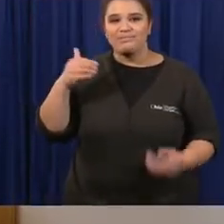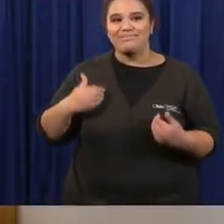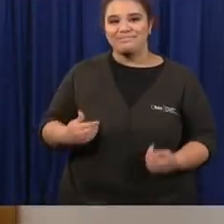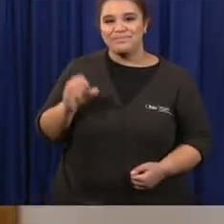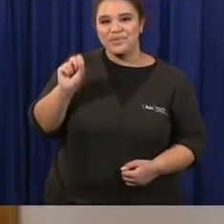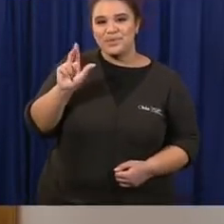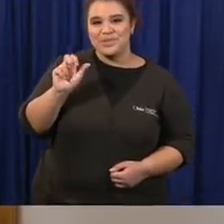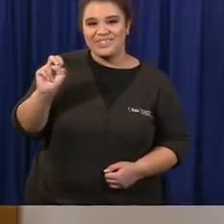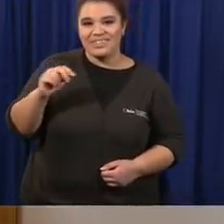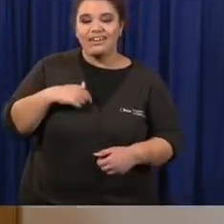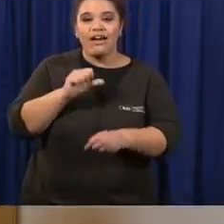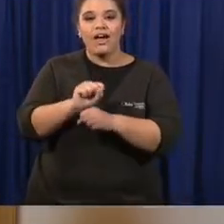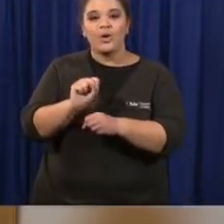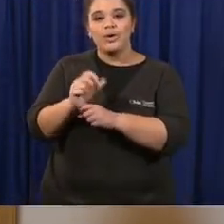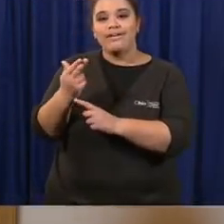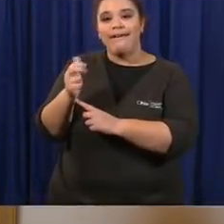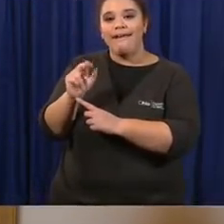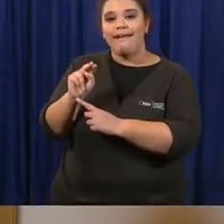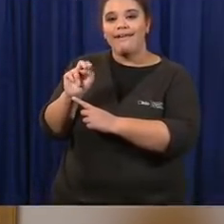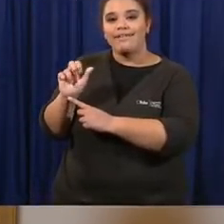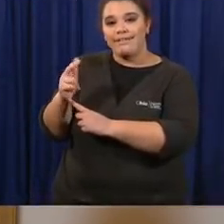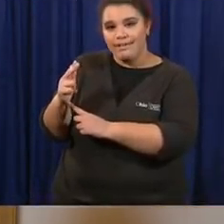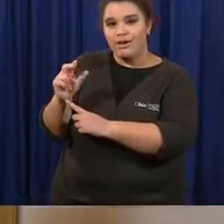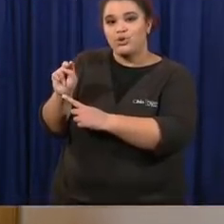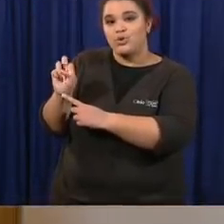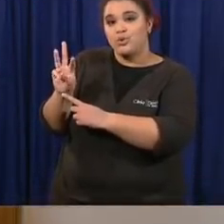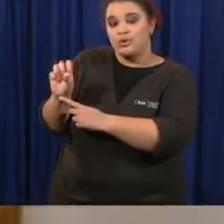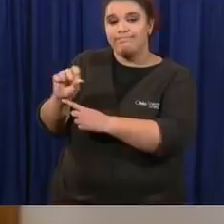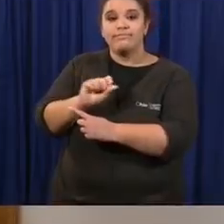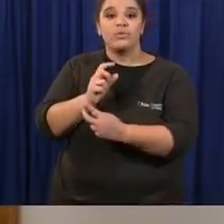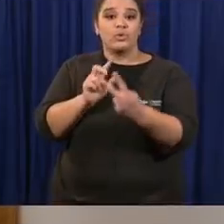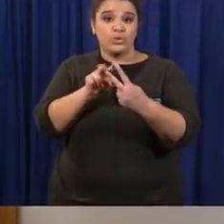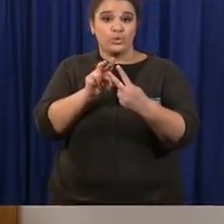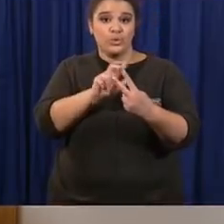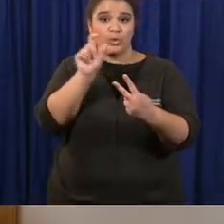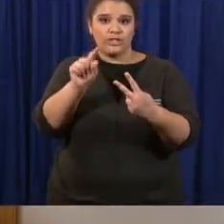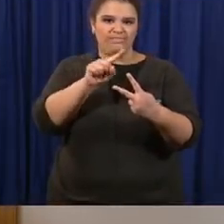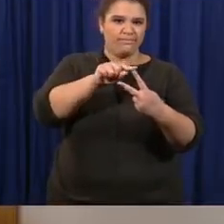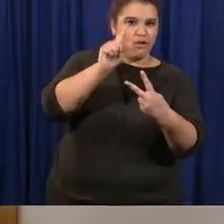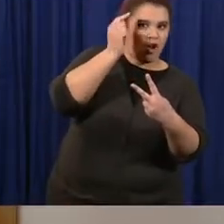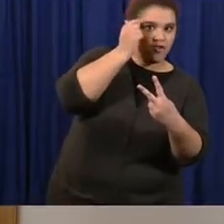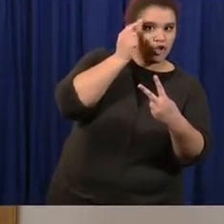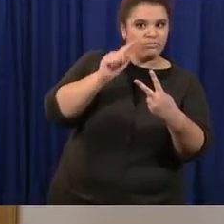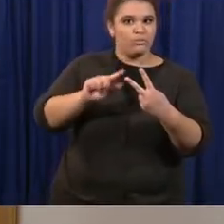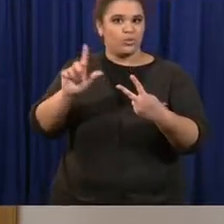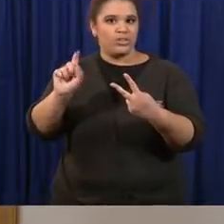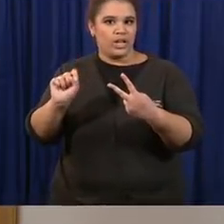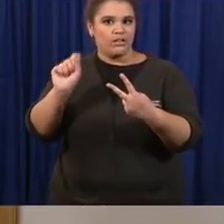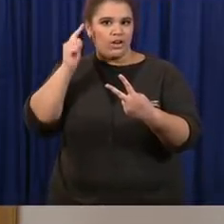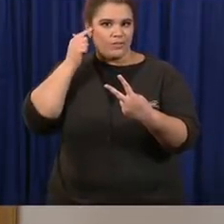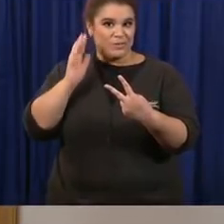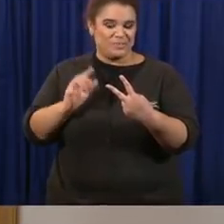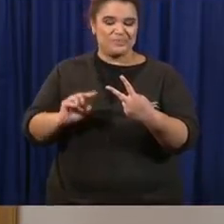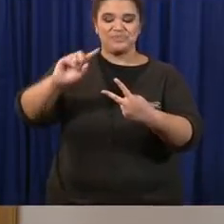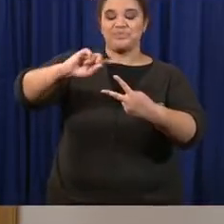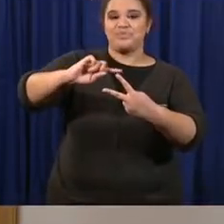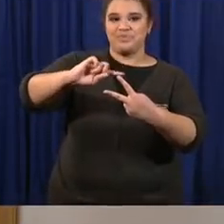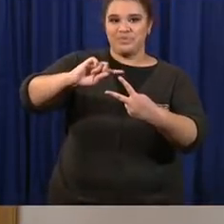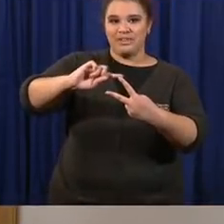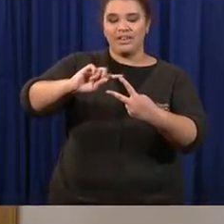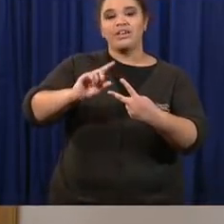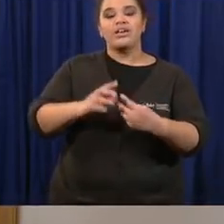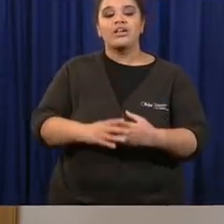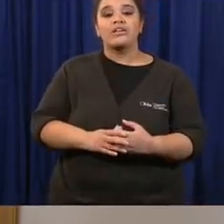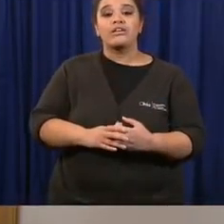And I have two questions, one for the governor and the other for the lieutenant governor. The first, So how